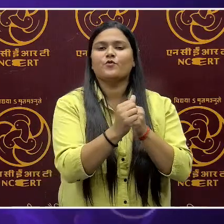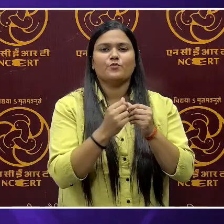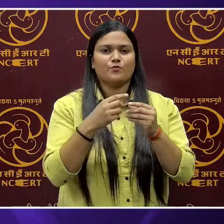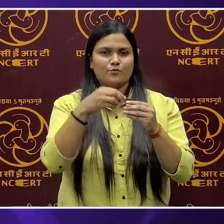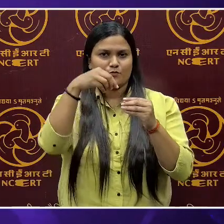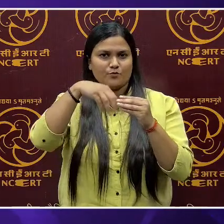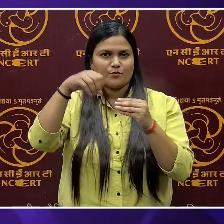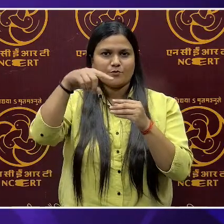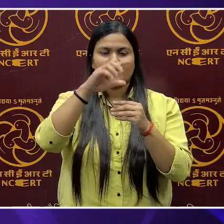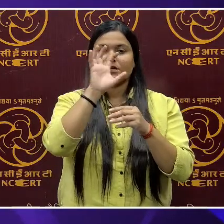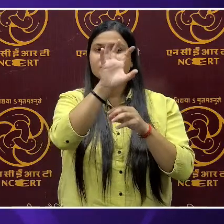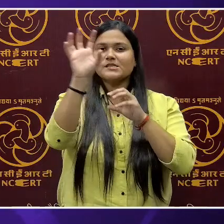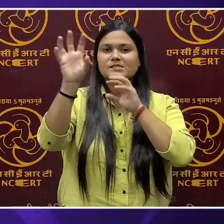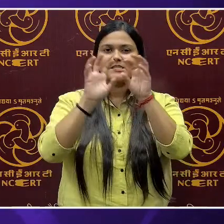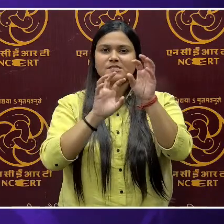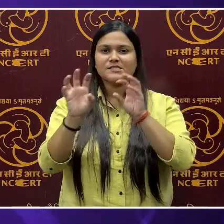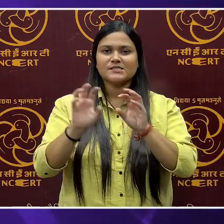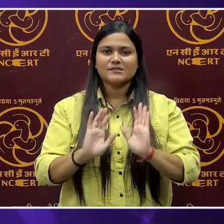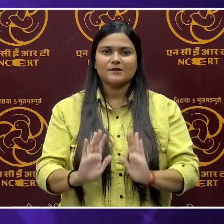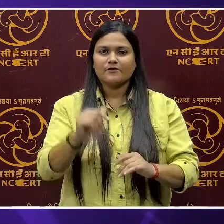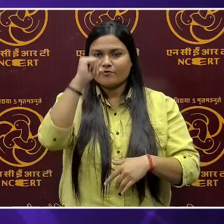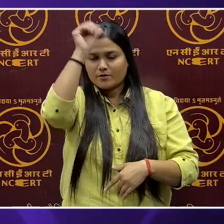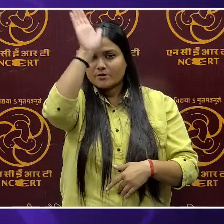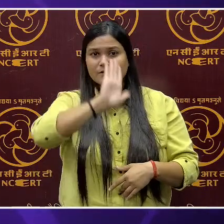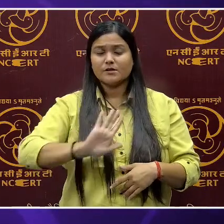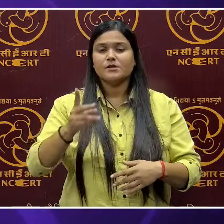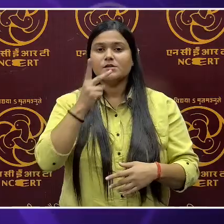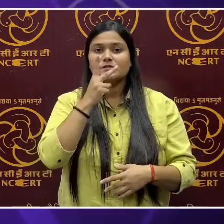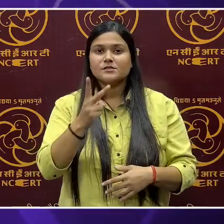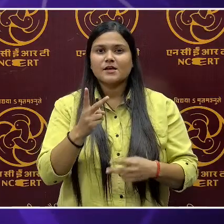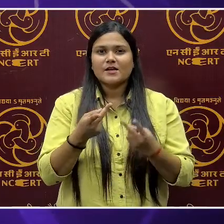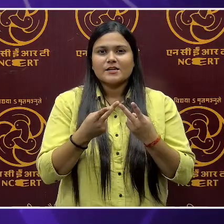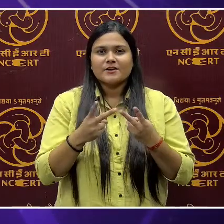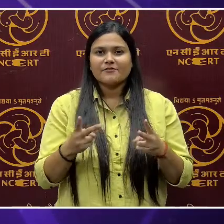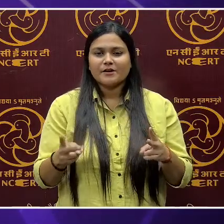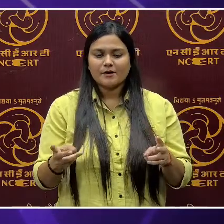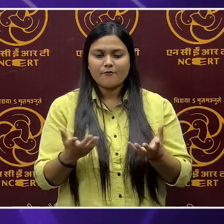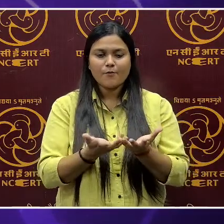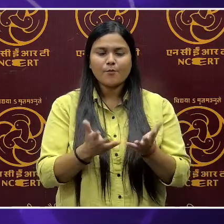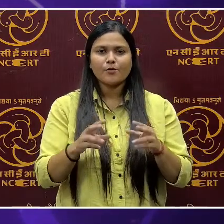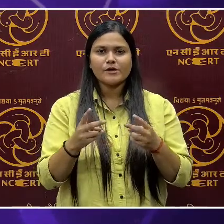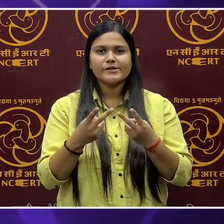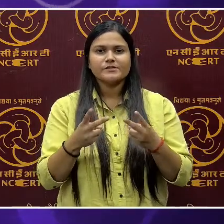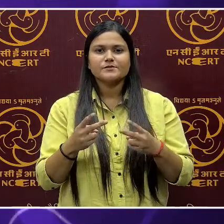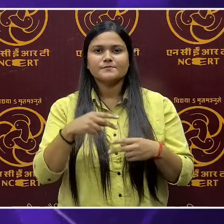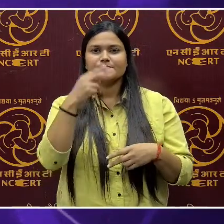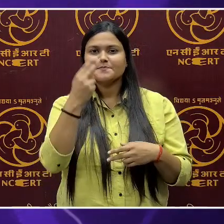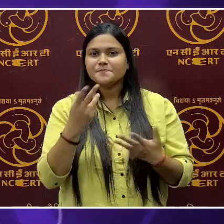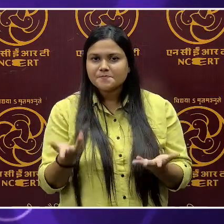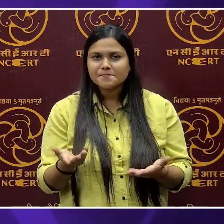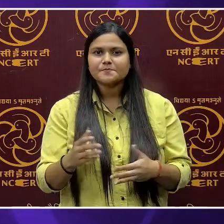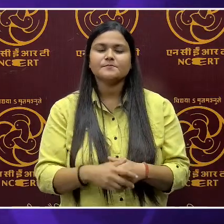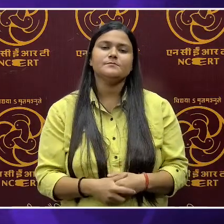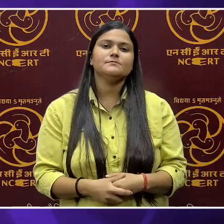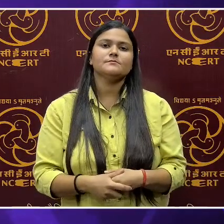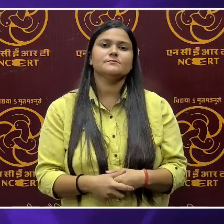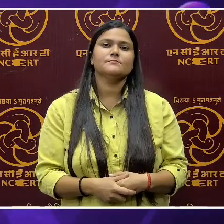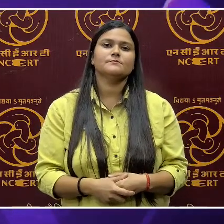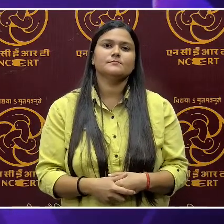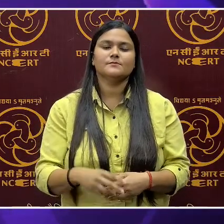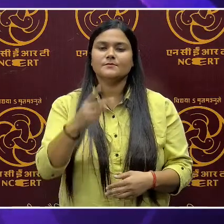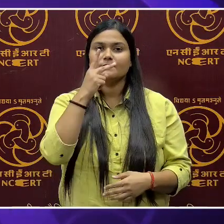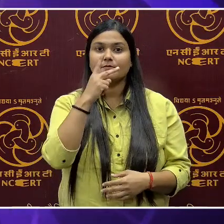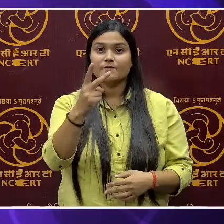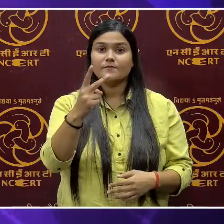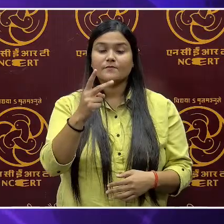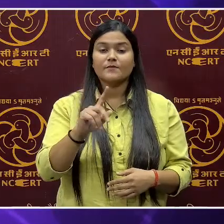see, these are some of the fun shapes, some of the tanks that have been made by people in Punjab. As you can